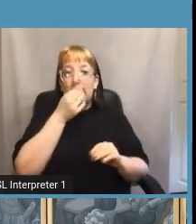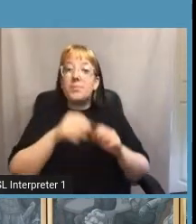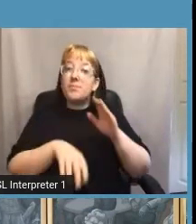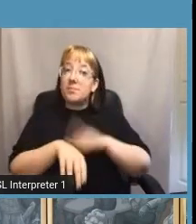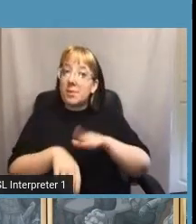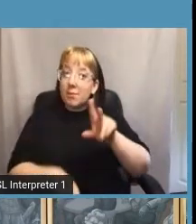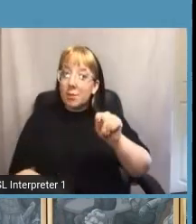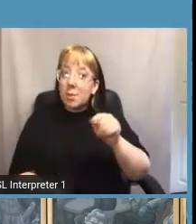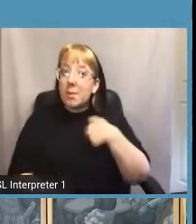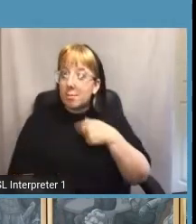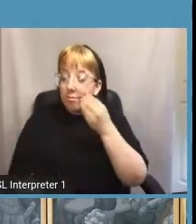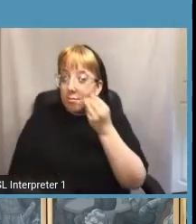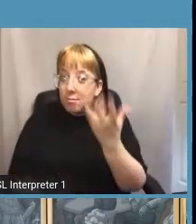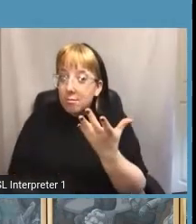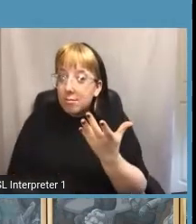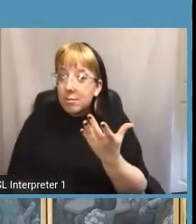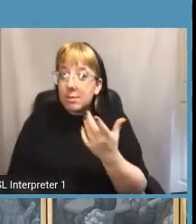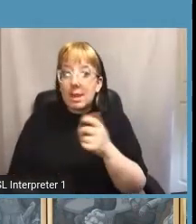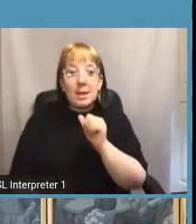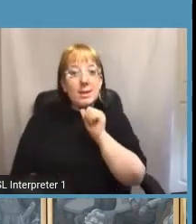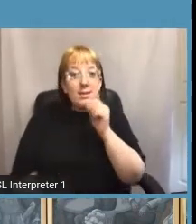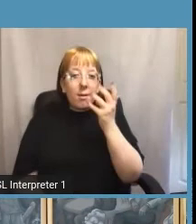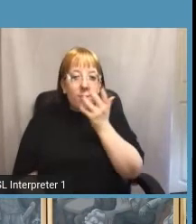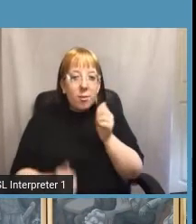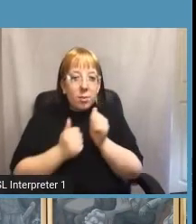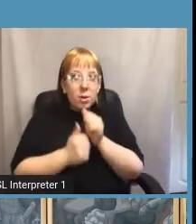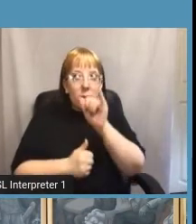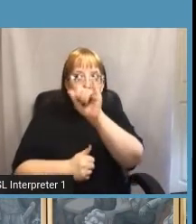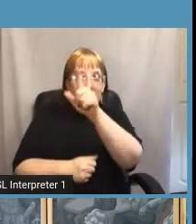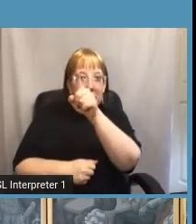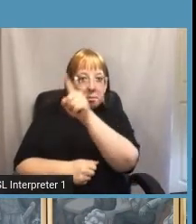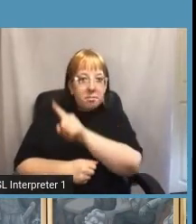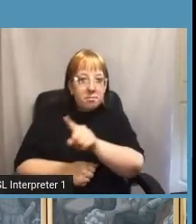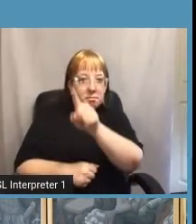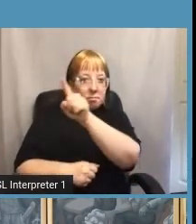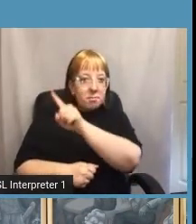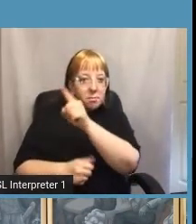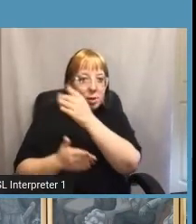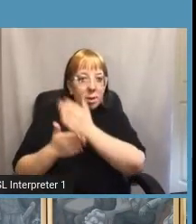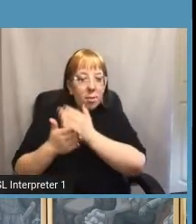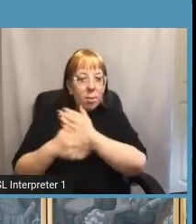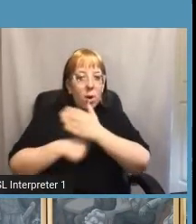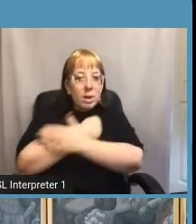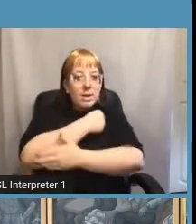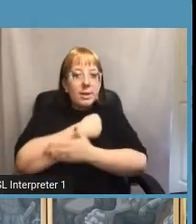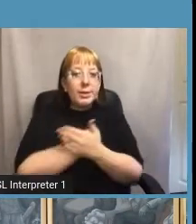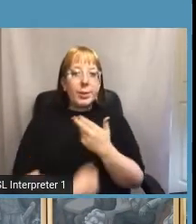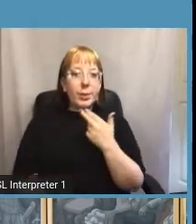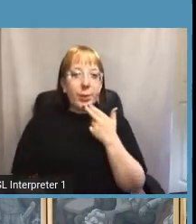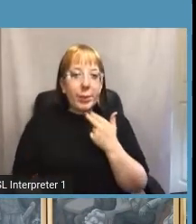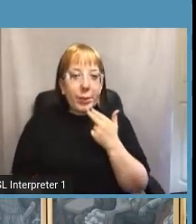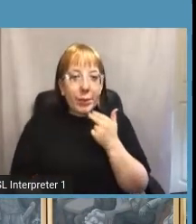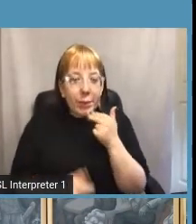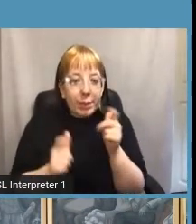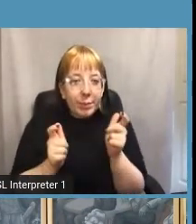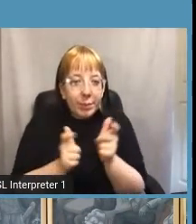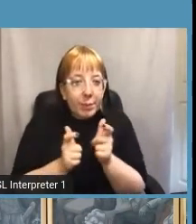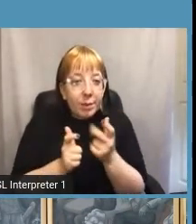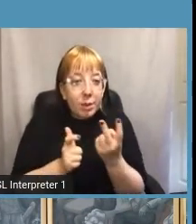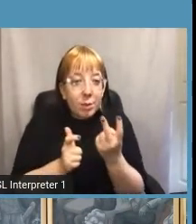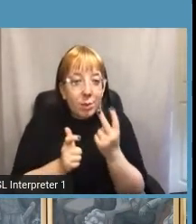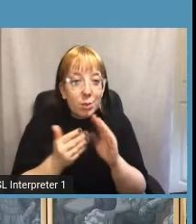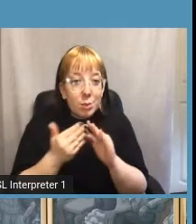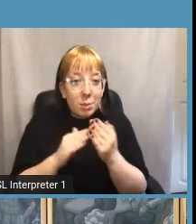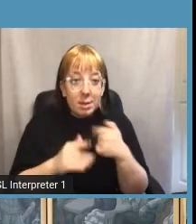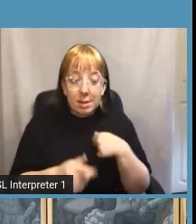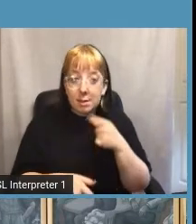not familiar with our little corner of the world, it's tiny. Those 2 cities I mentioned, Barrie